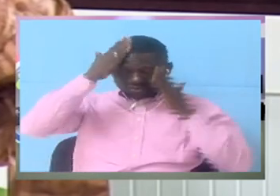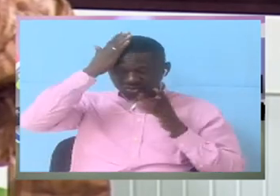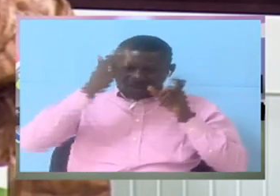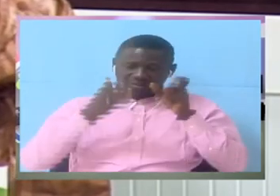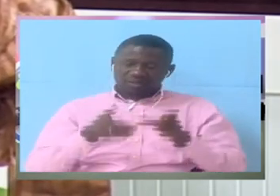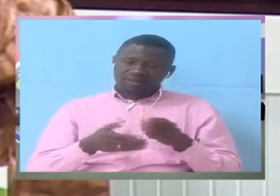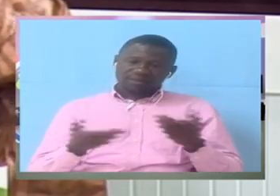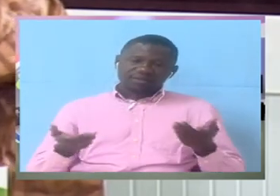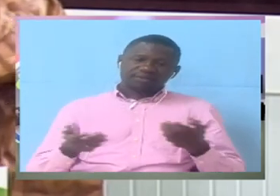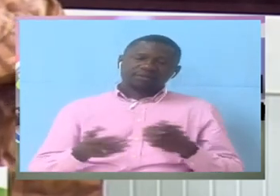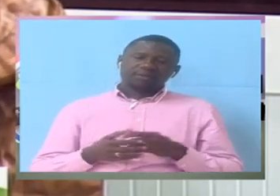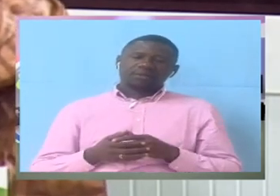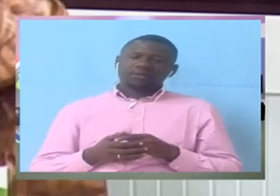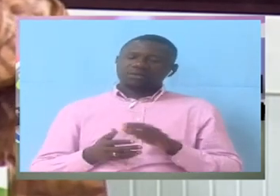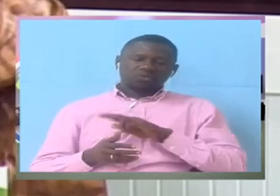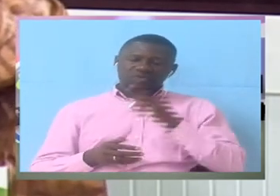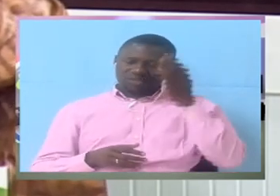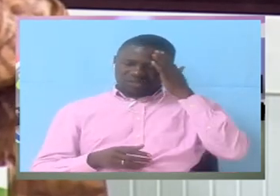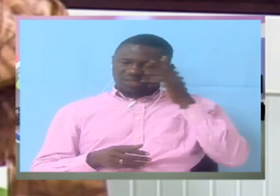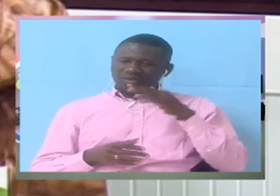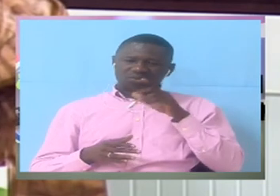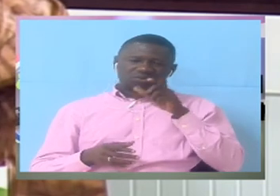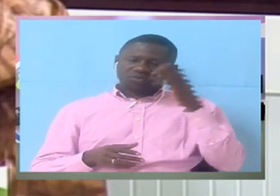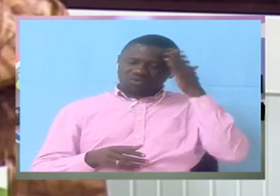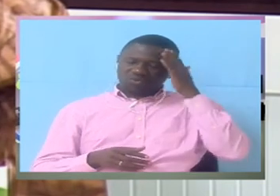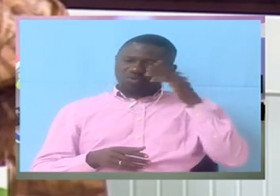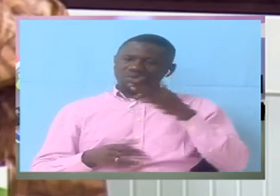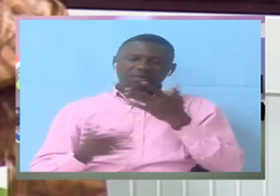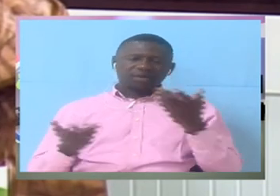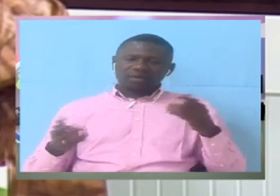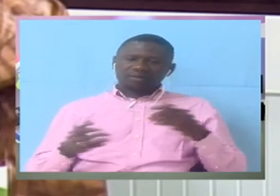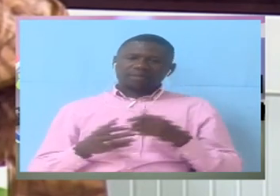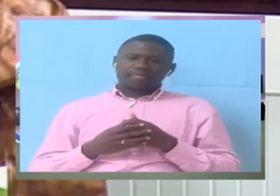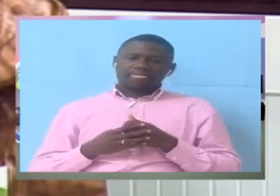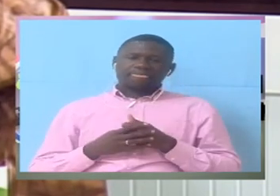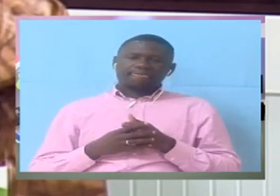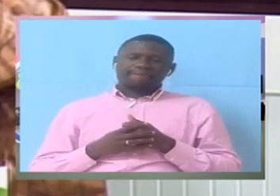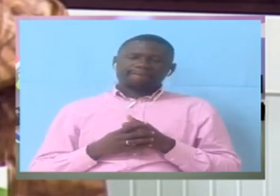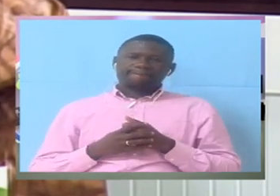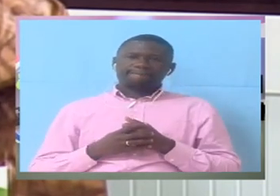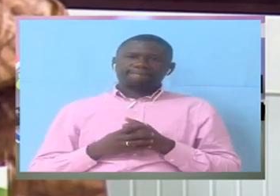I don't think I know anyone amongst them at the time.